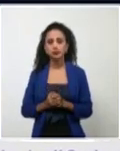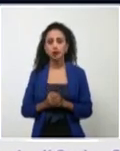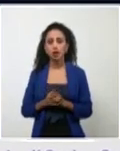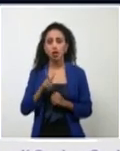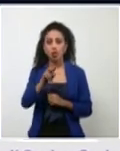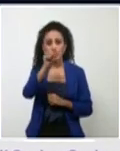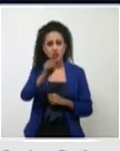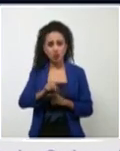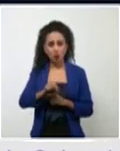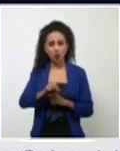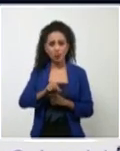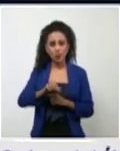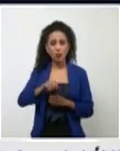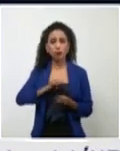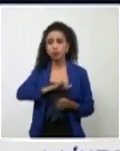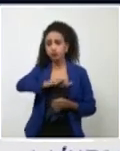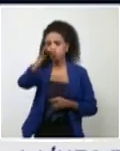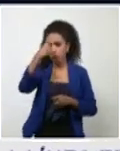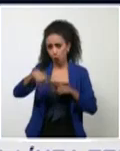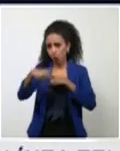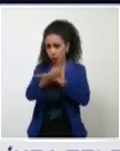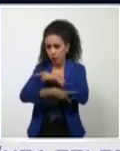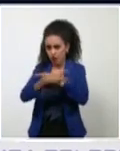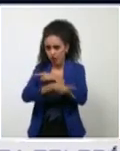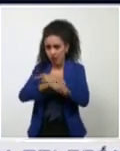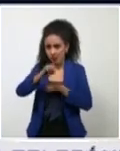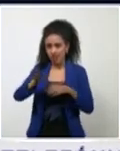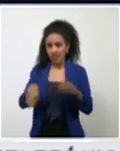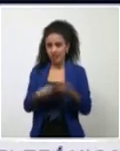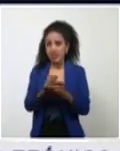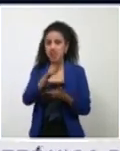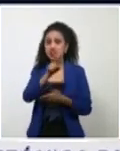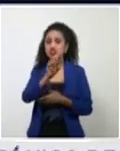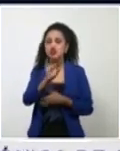and on the day there were 18 discharges.